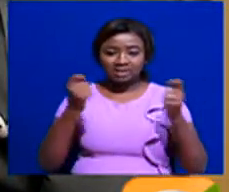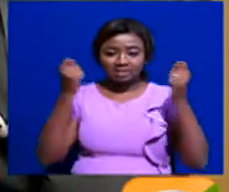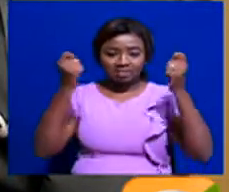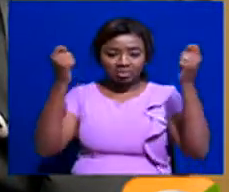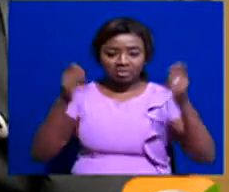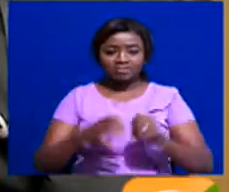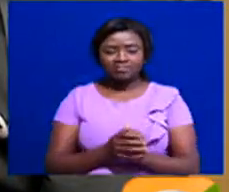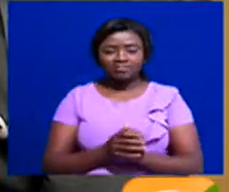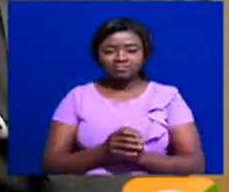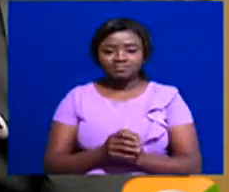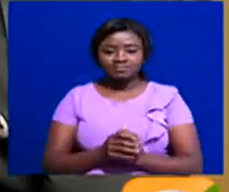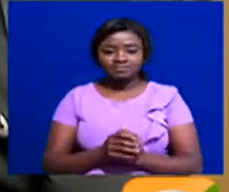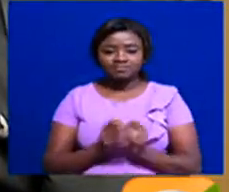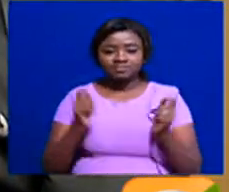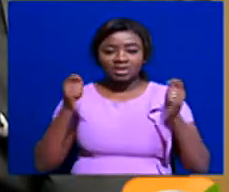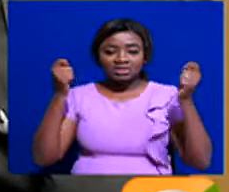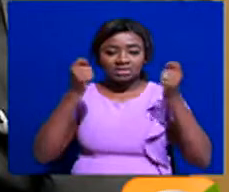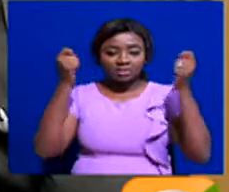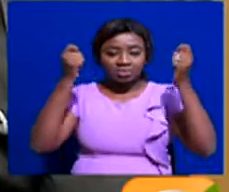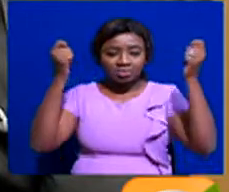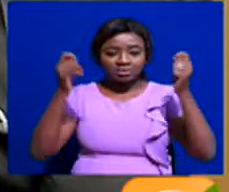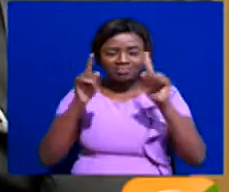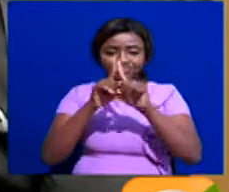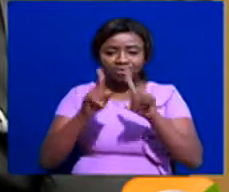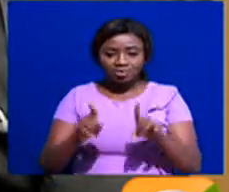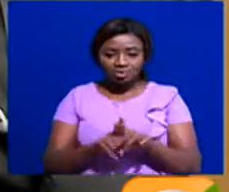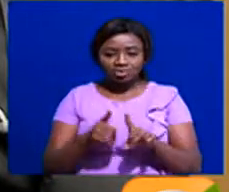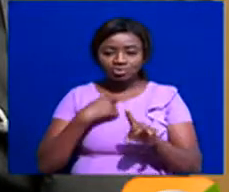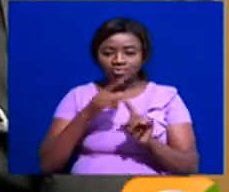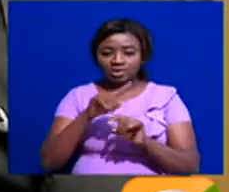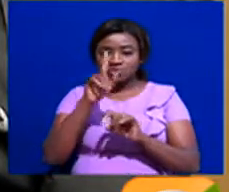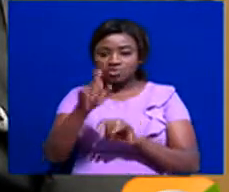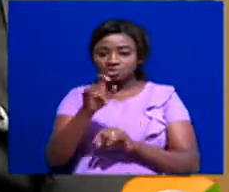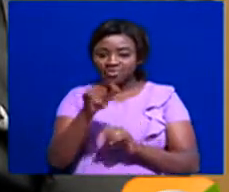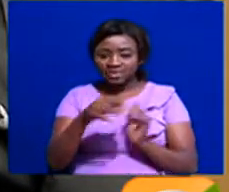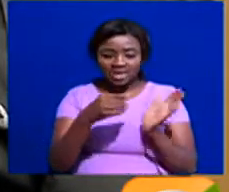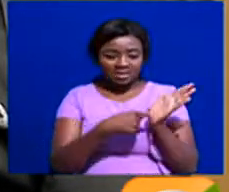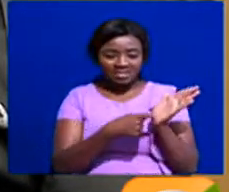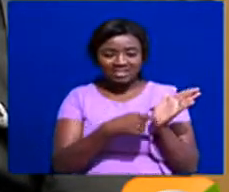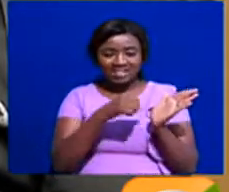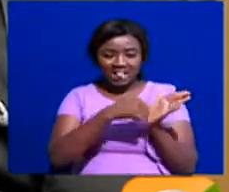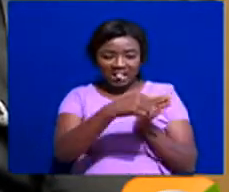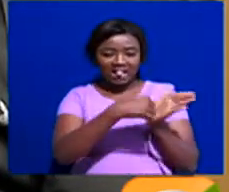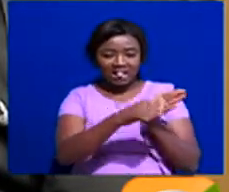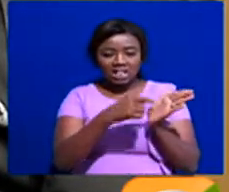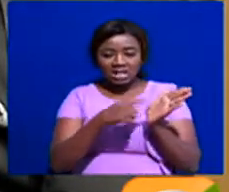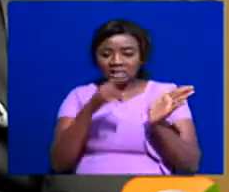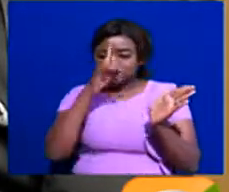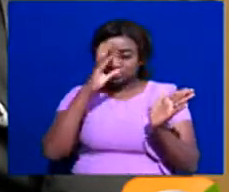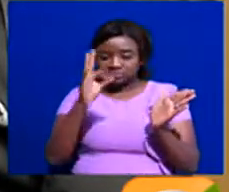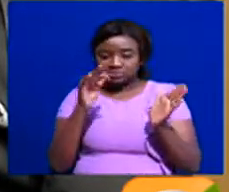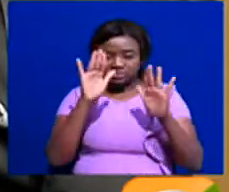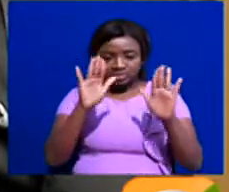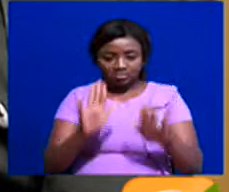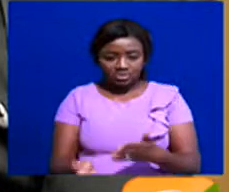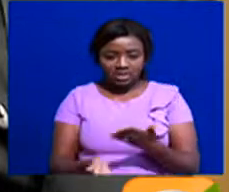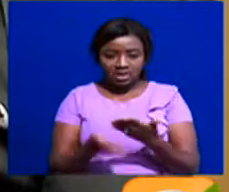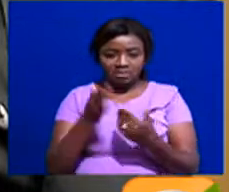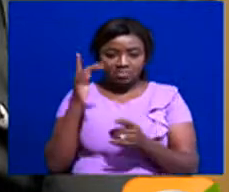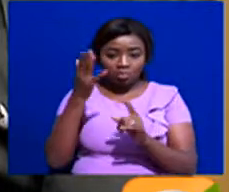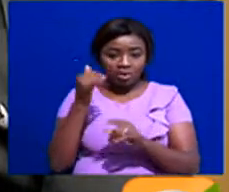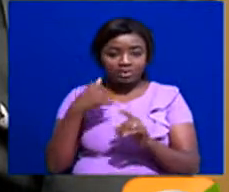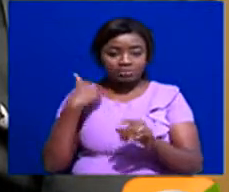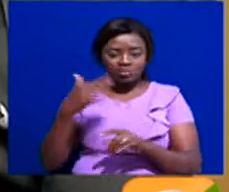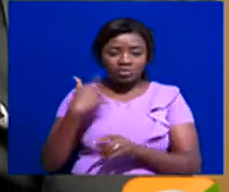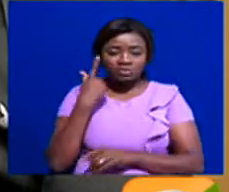Control Alliance. And the question on the health warnings, they're very crucial. And we've seen that many times